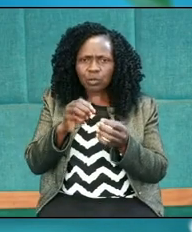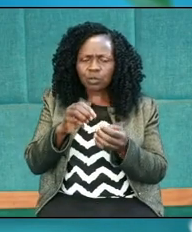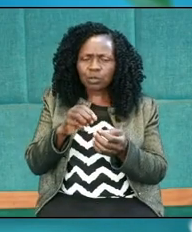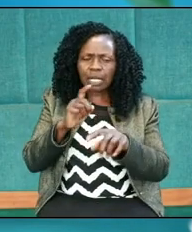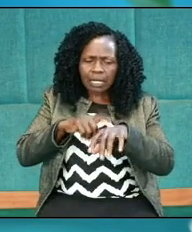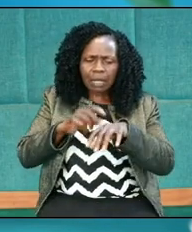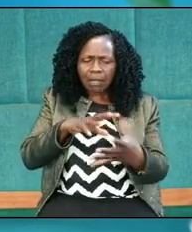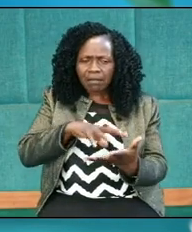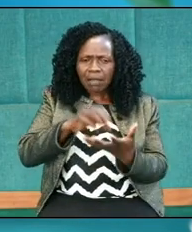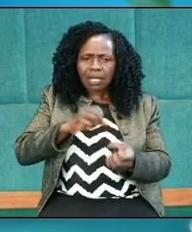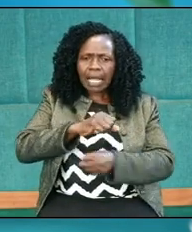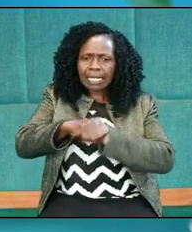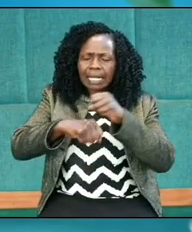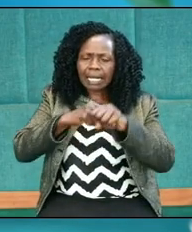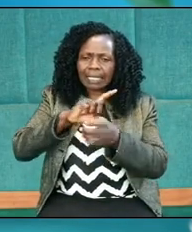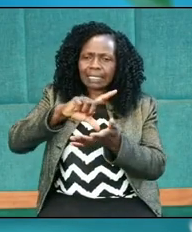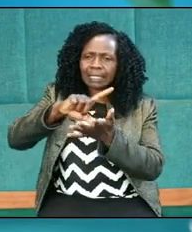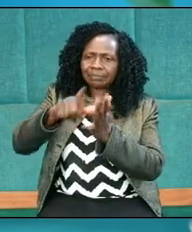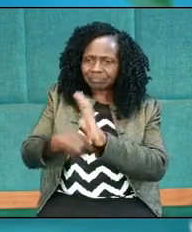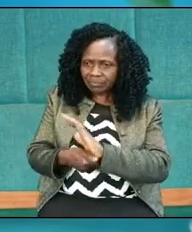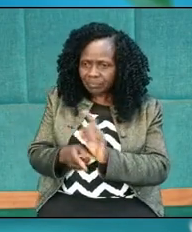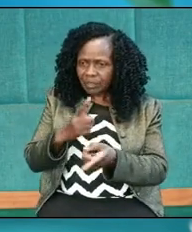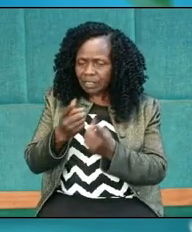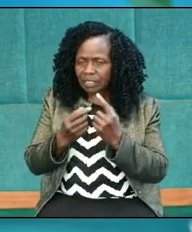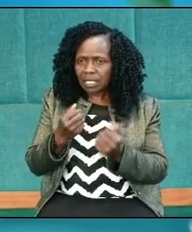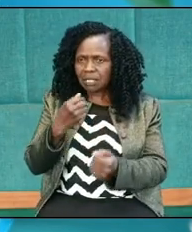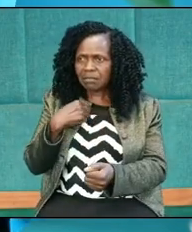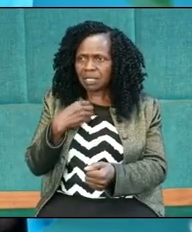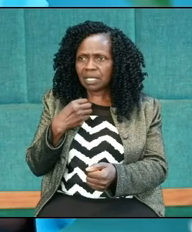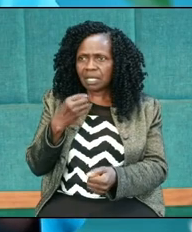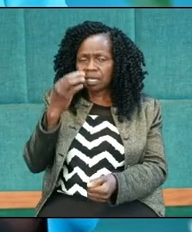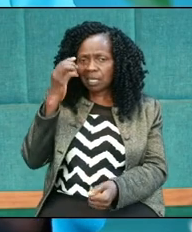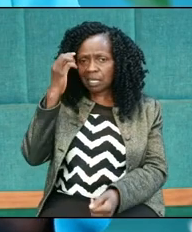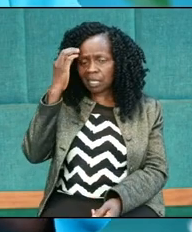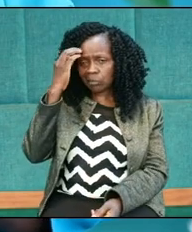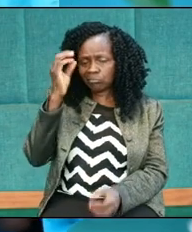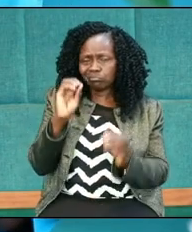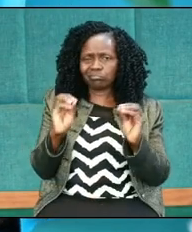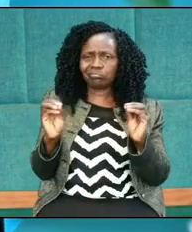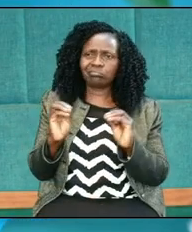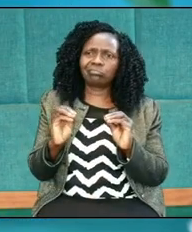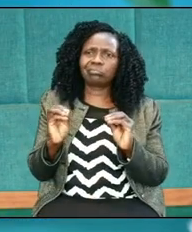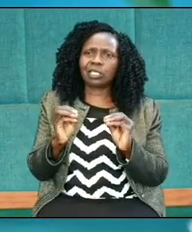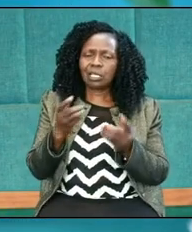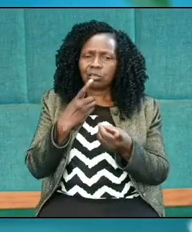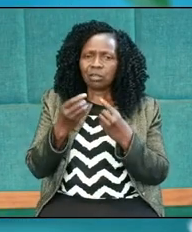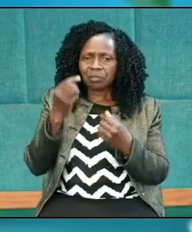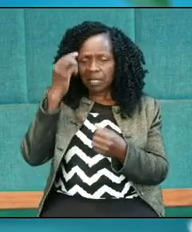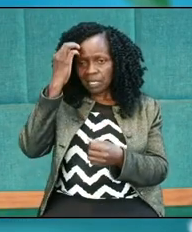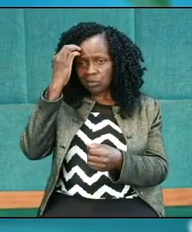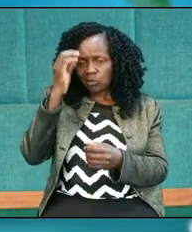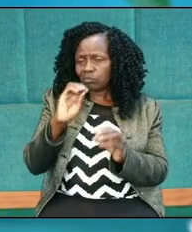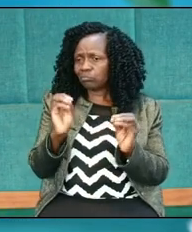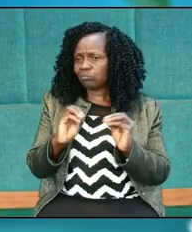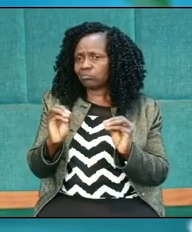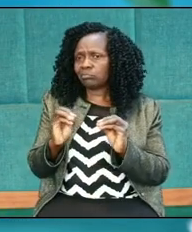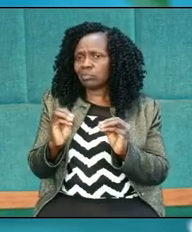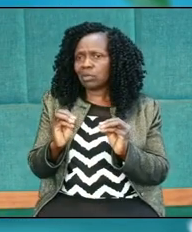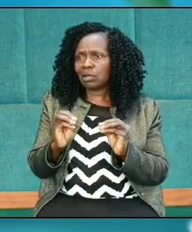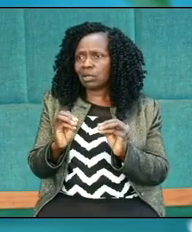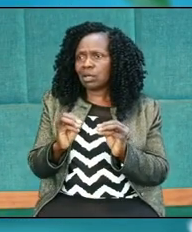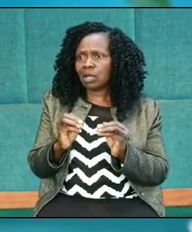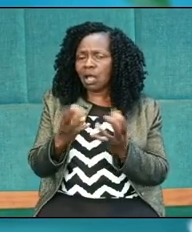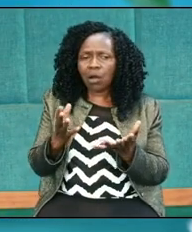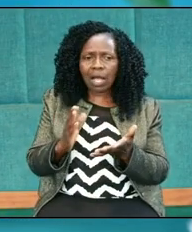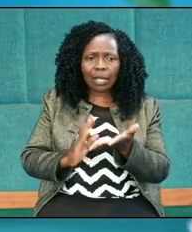her a year later, she was telling me, I don't know, this was in Nairobi West. She told me, I don't know how I crossed Mombasa